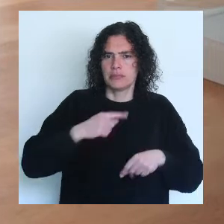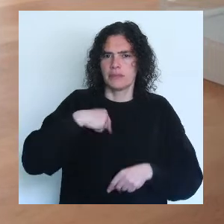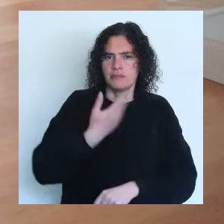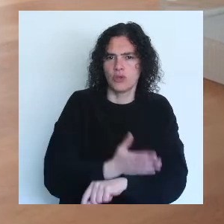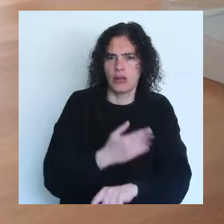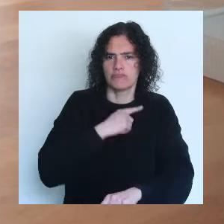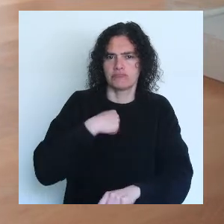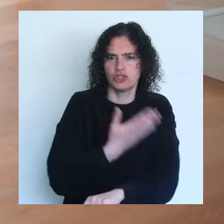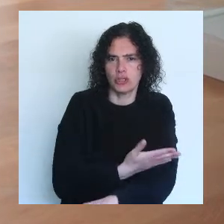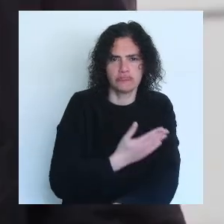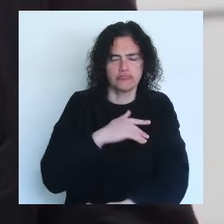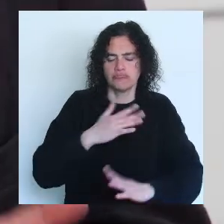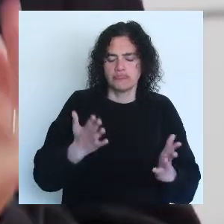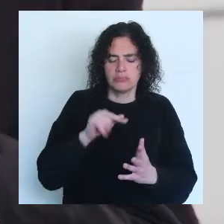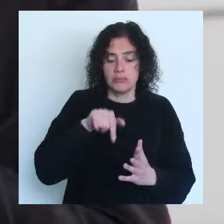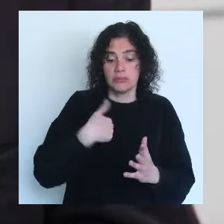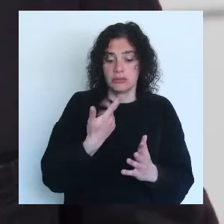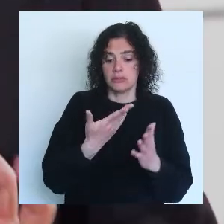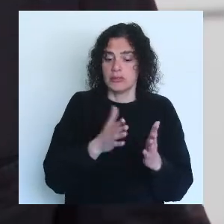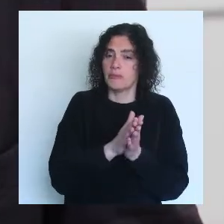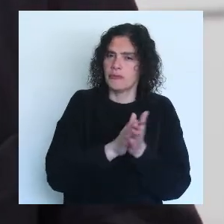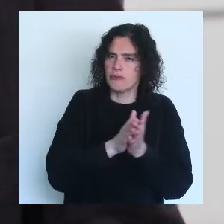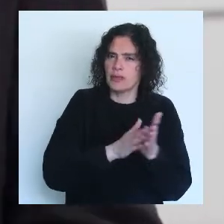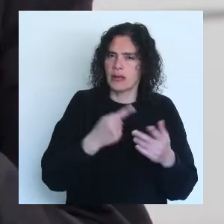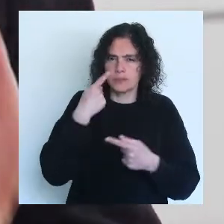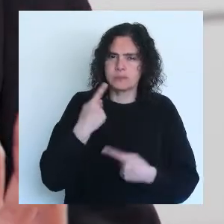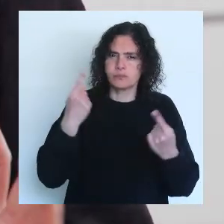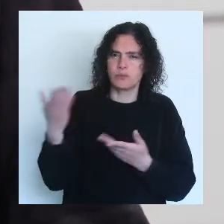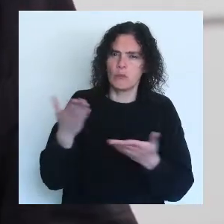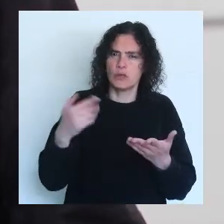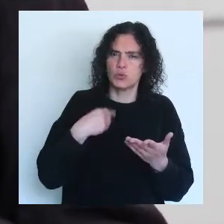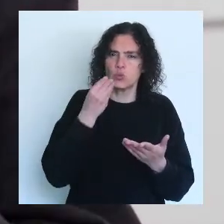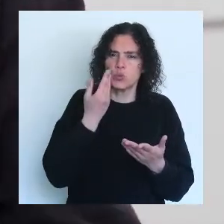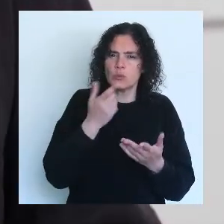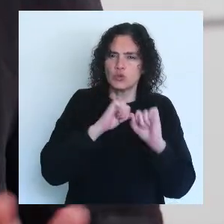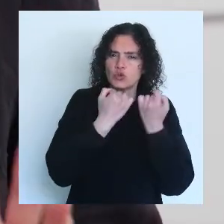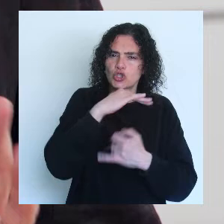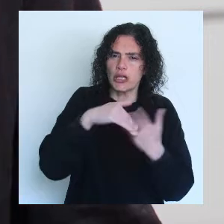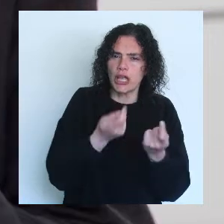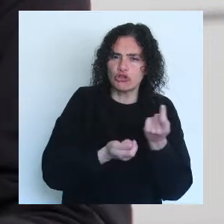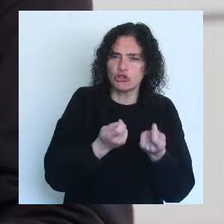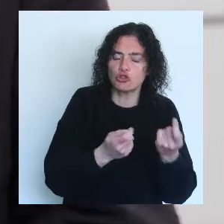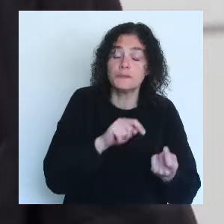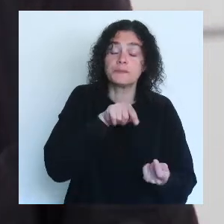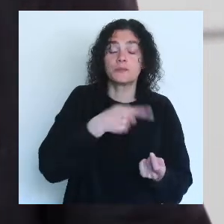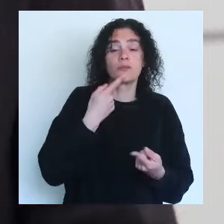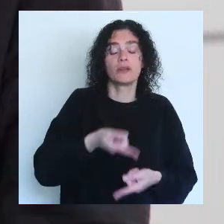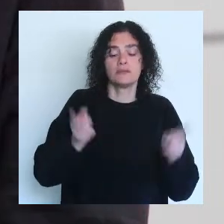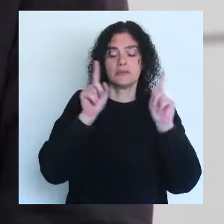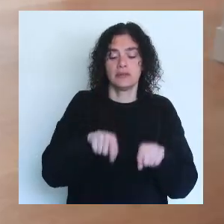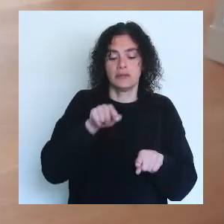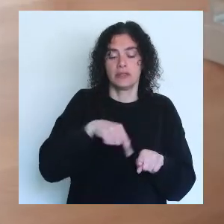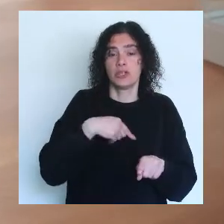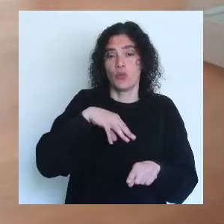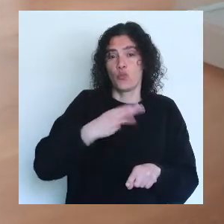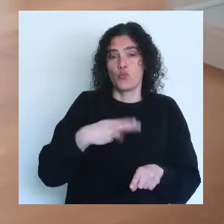pants, sweater, shirt, and this accumulation is actually represent a little society. And again, like